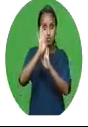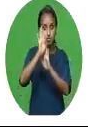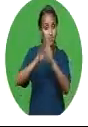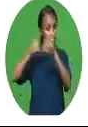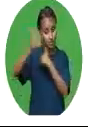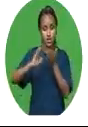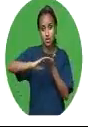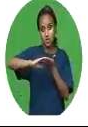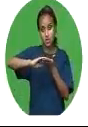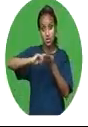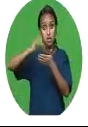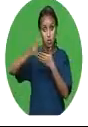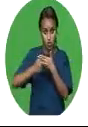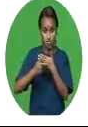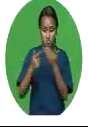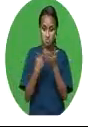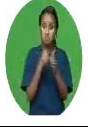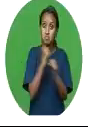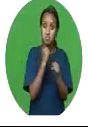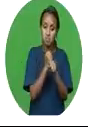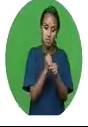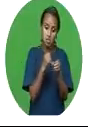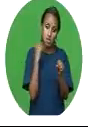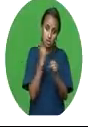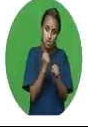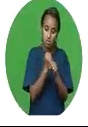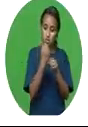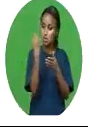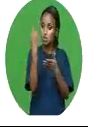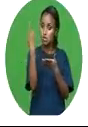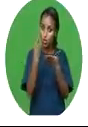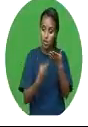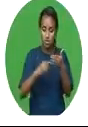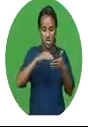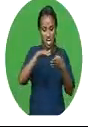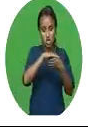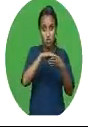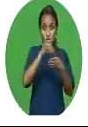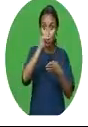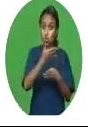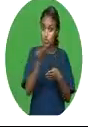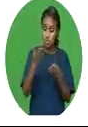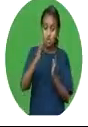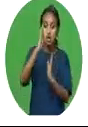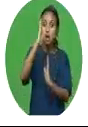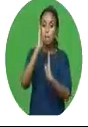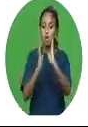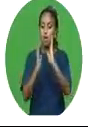simple way of making a pattern. It's done by drawing the edges of an object as parallel lines.